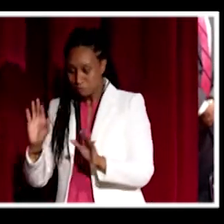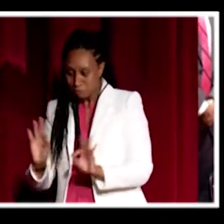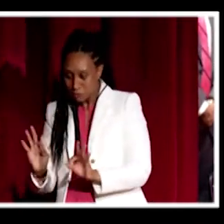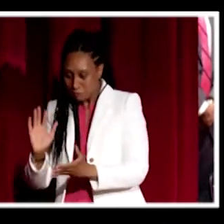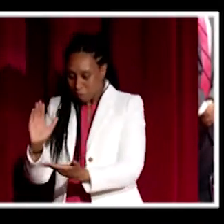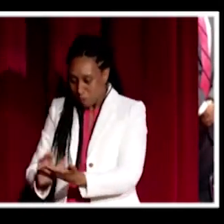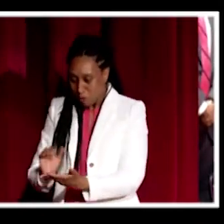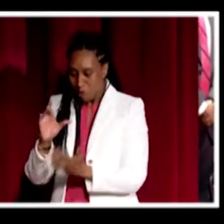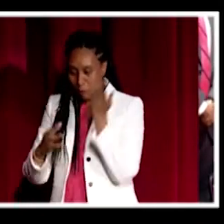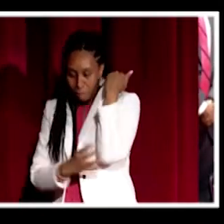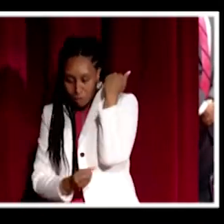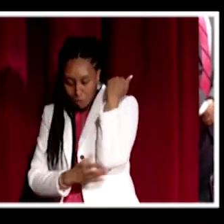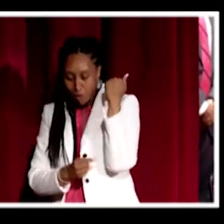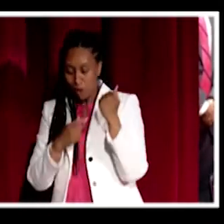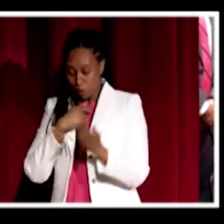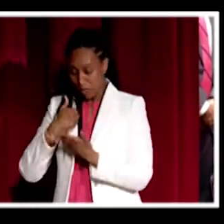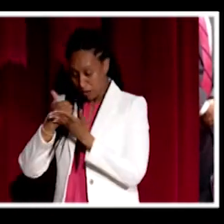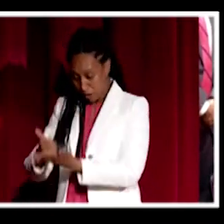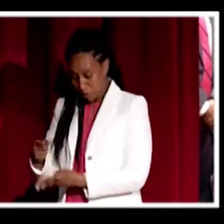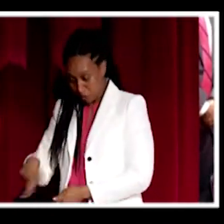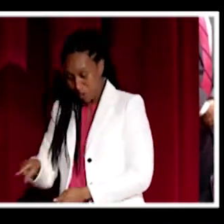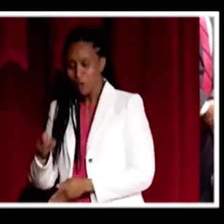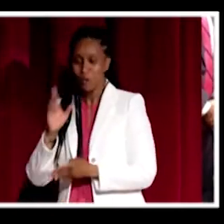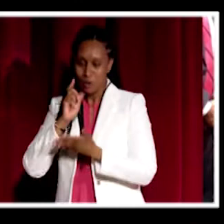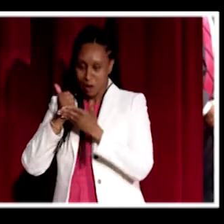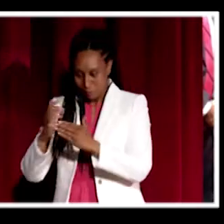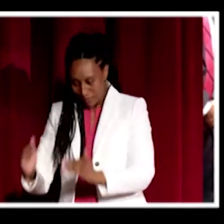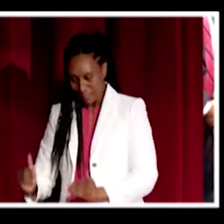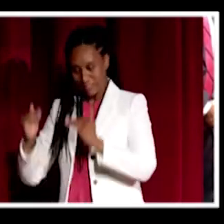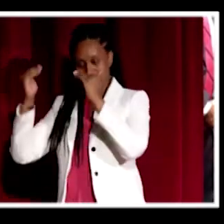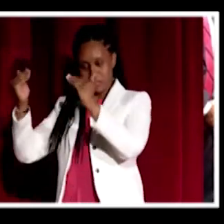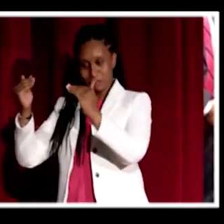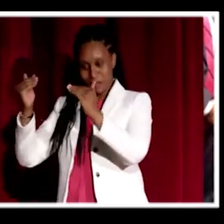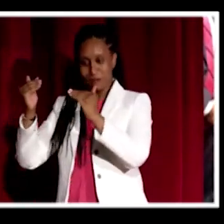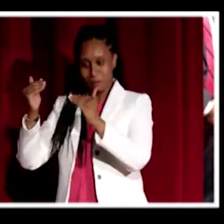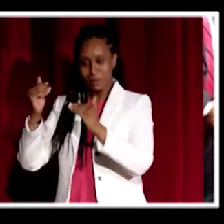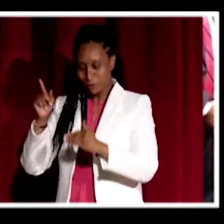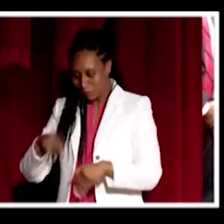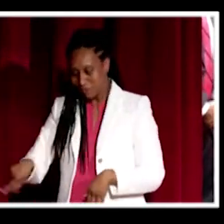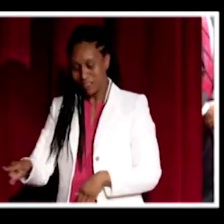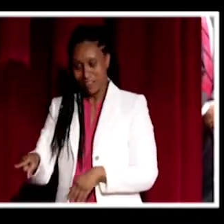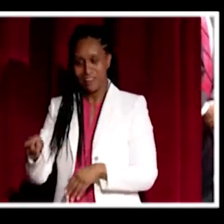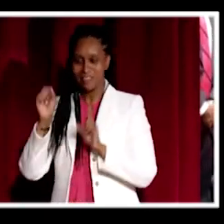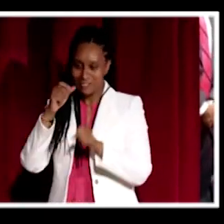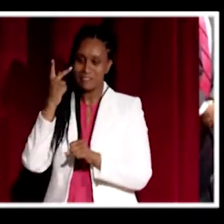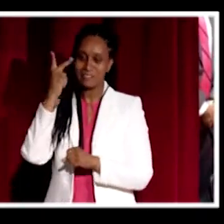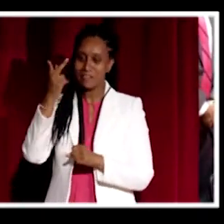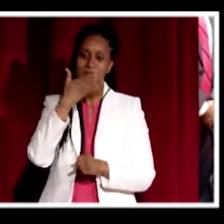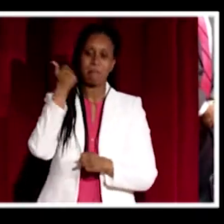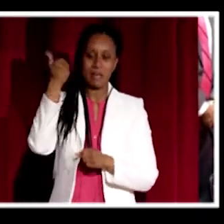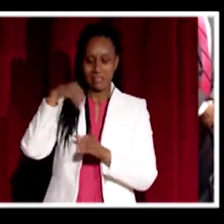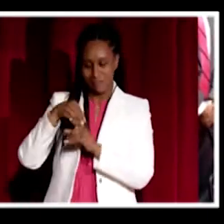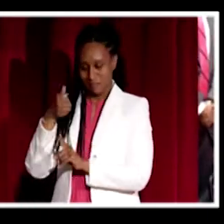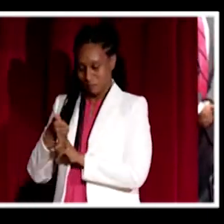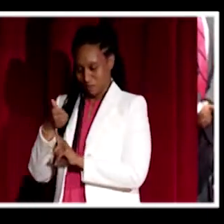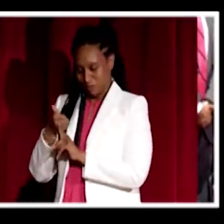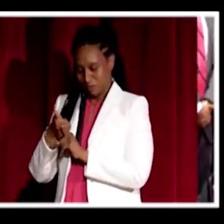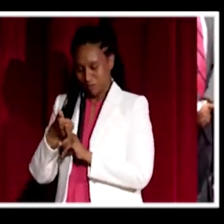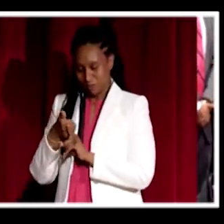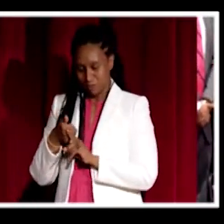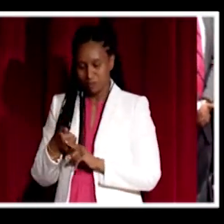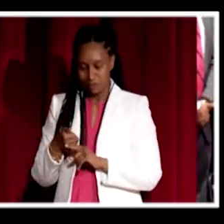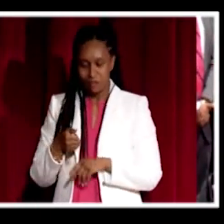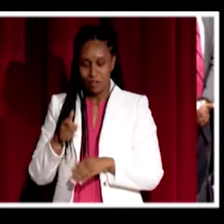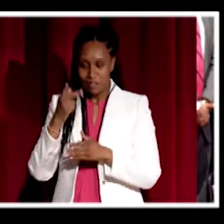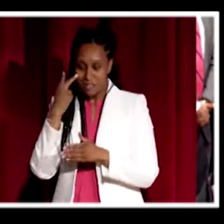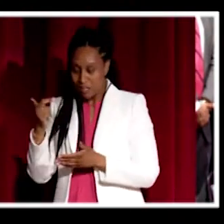time you invest in the people, you help lift them up to the point where they discover the best in themselves,